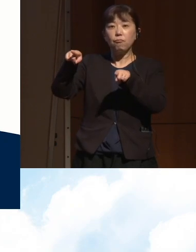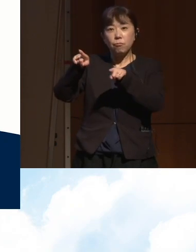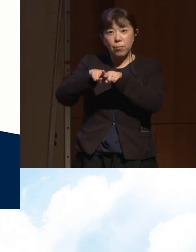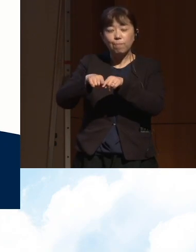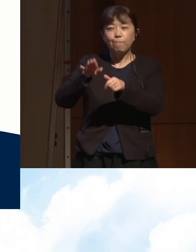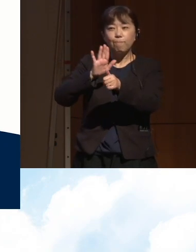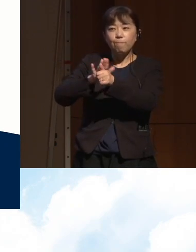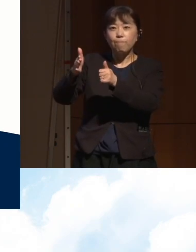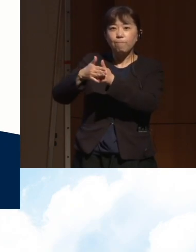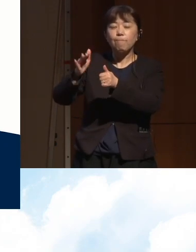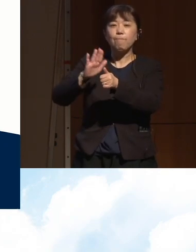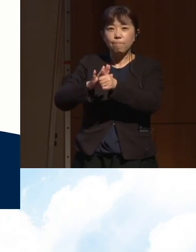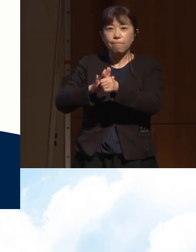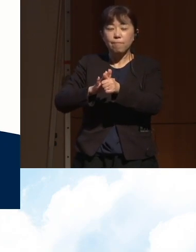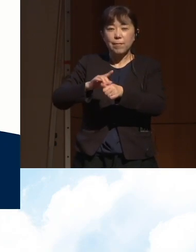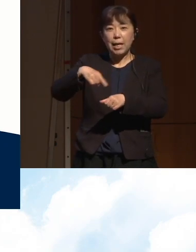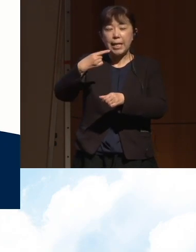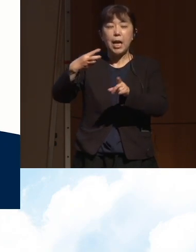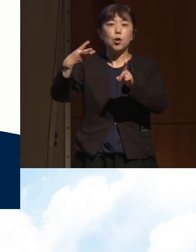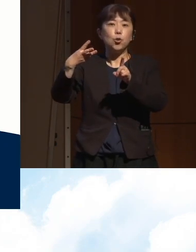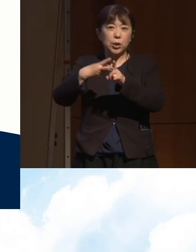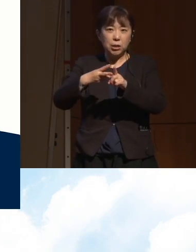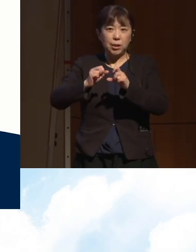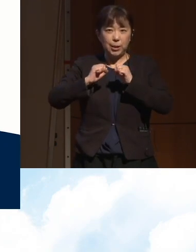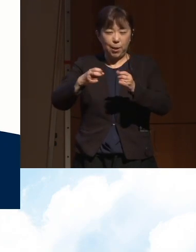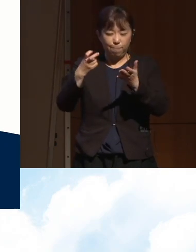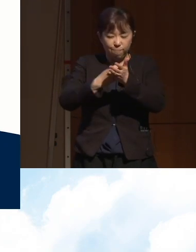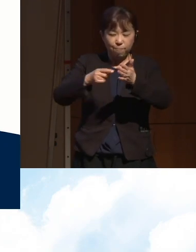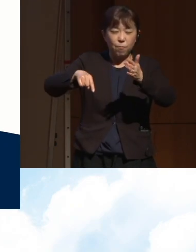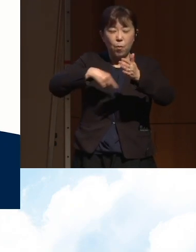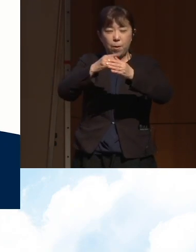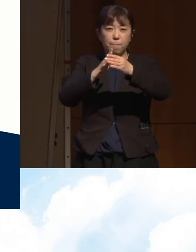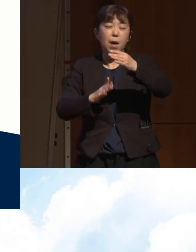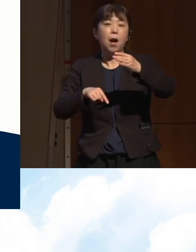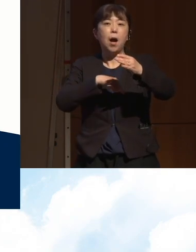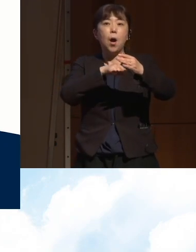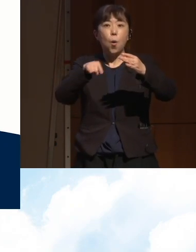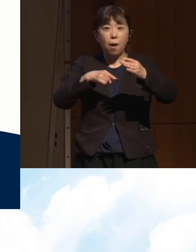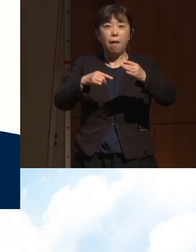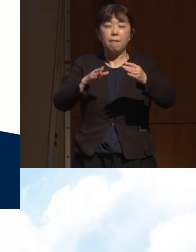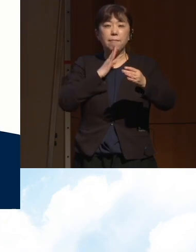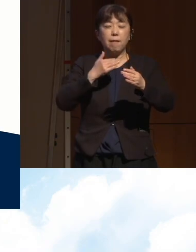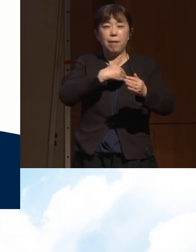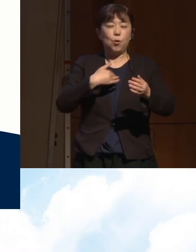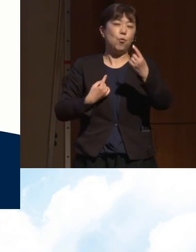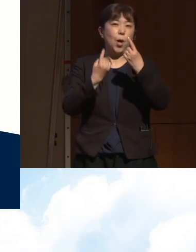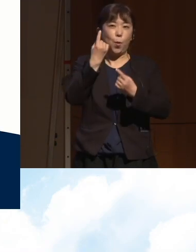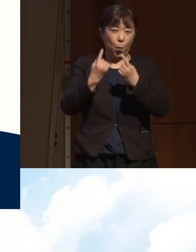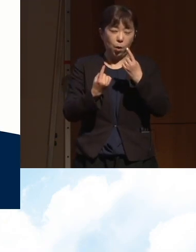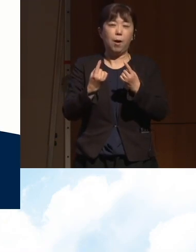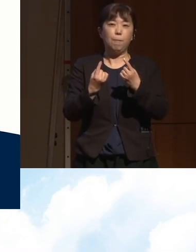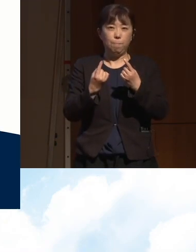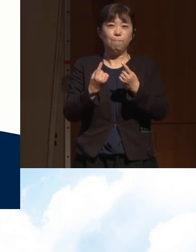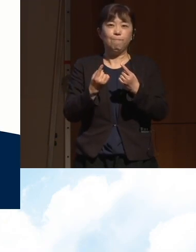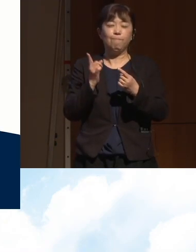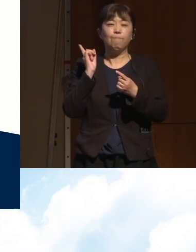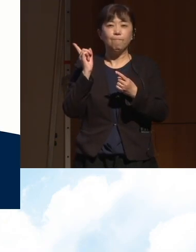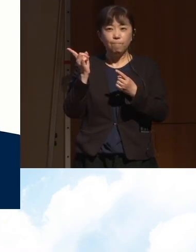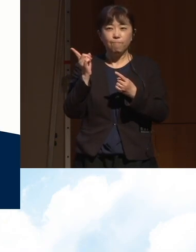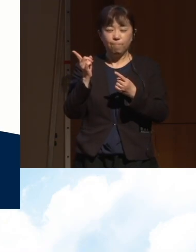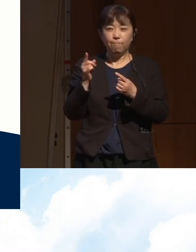paradigm and to think about, could you perform the 100 Days mission in a country? What we